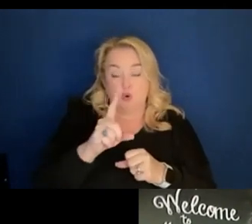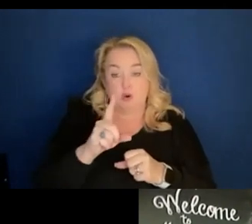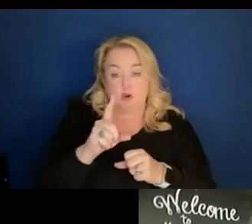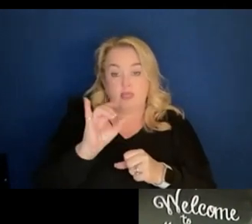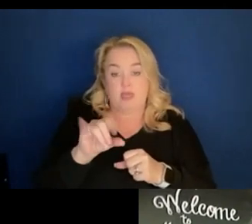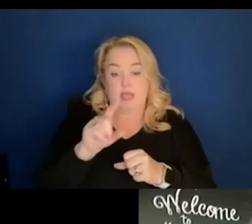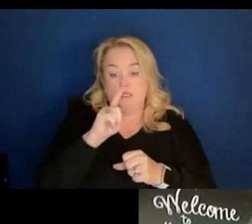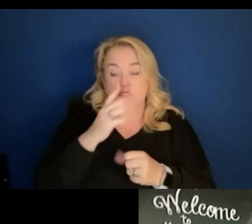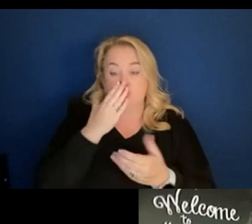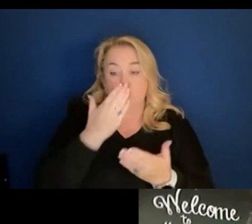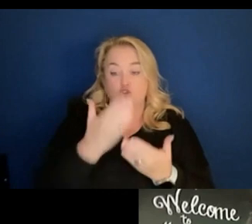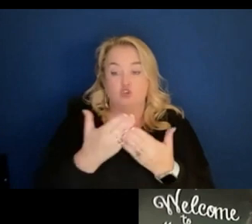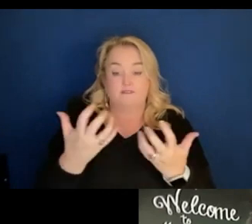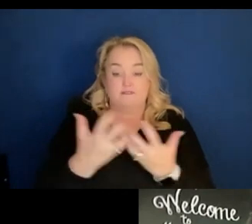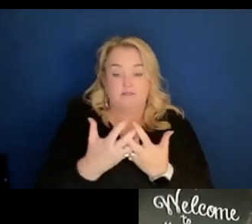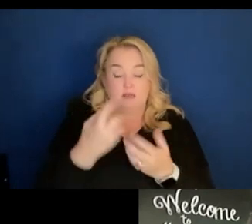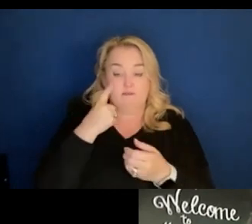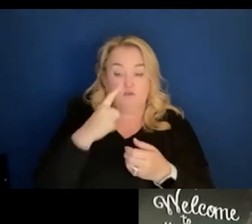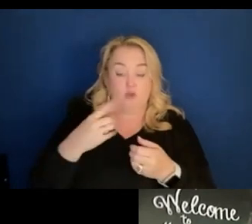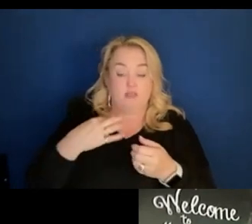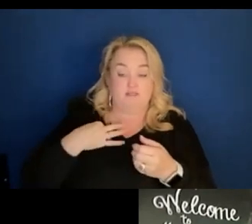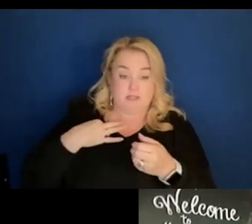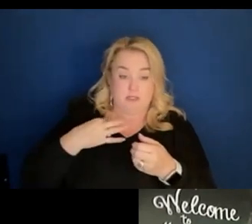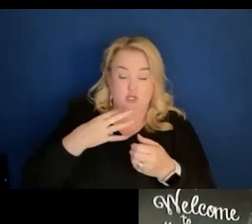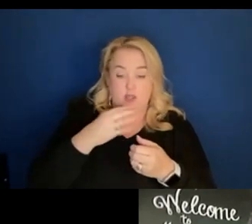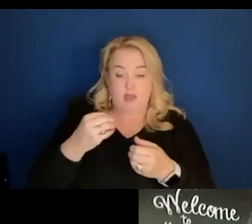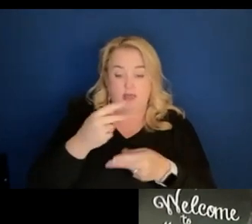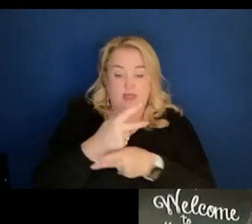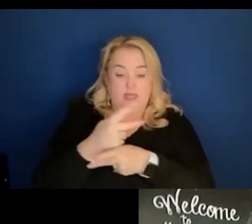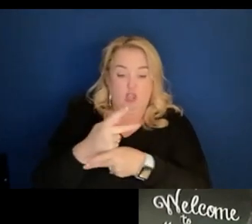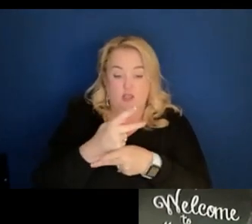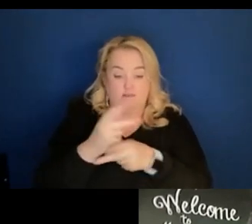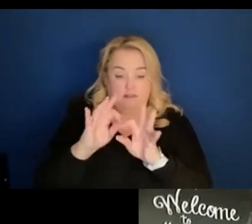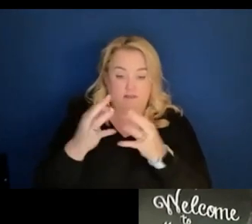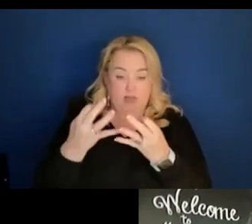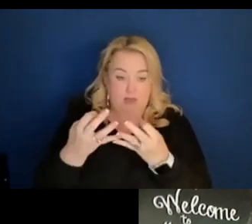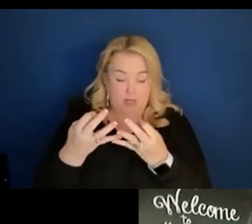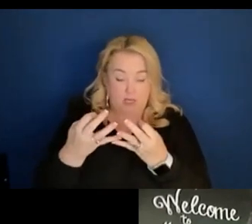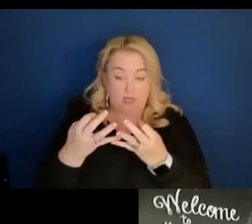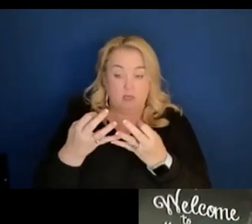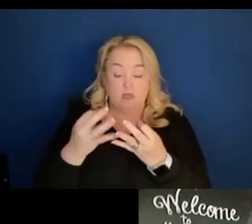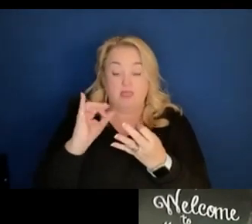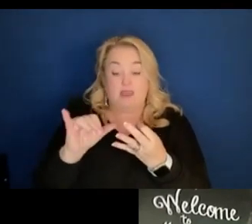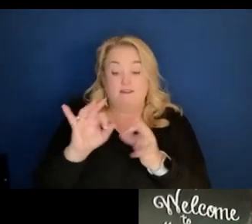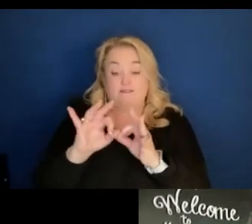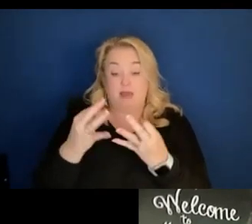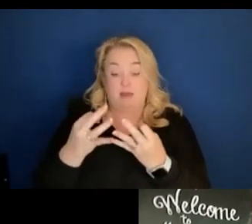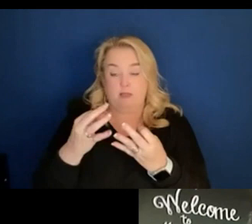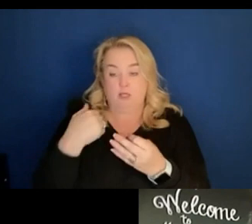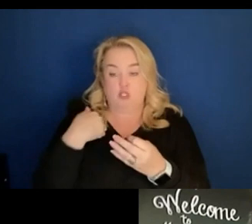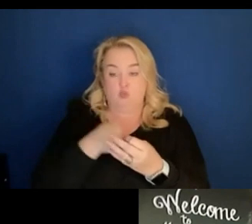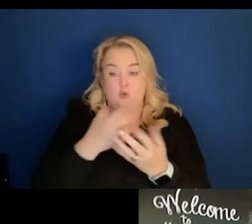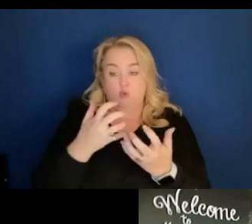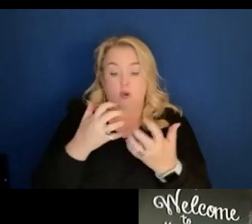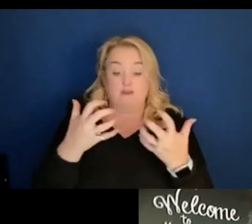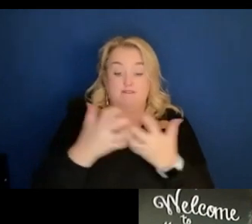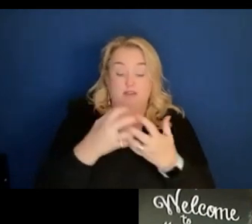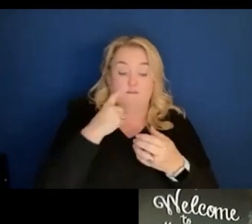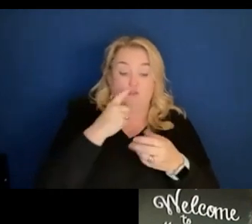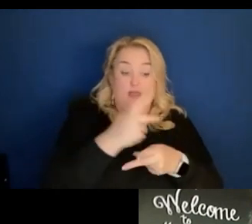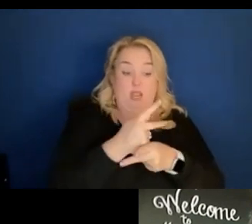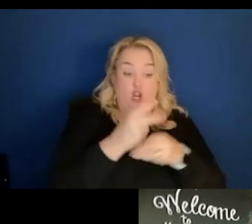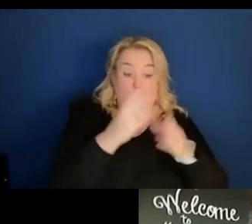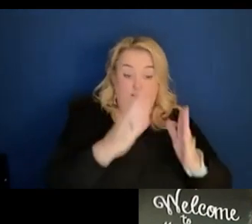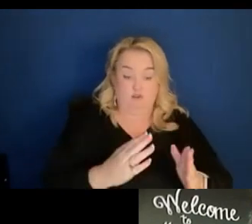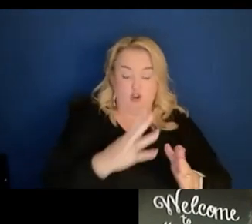make sure that it's a good fit both for the volunteer and for the caregiving family. and the caregiving family, we're looking both at the fit for the caregiver